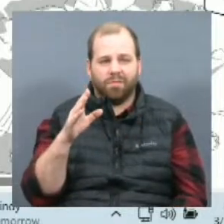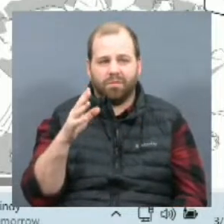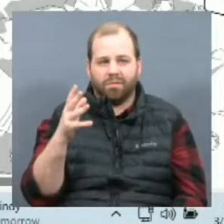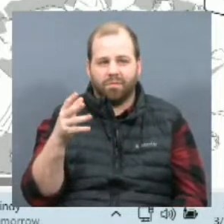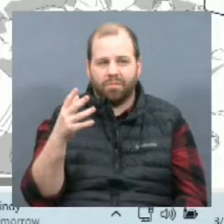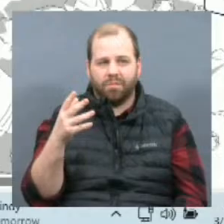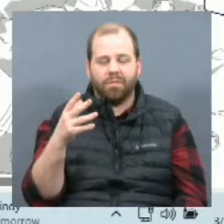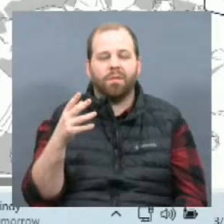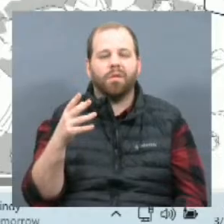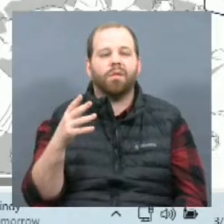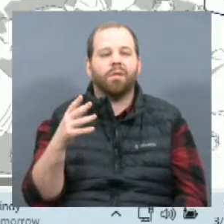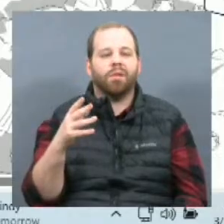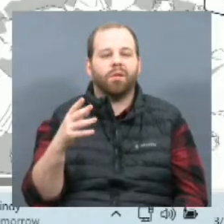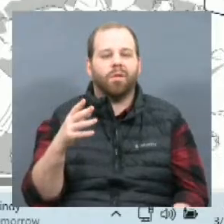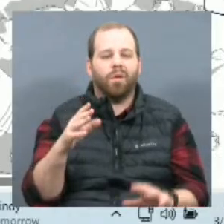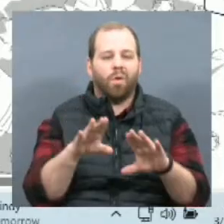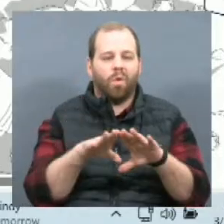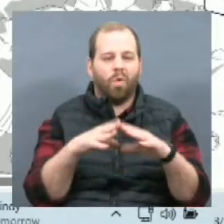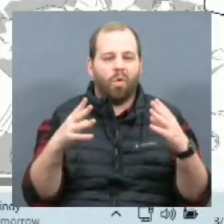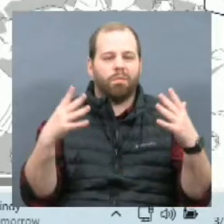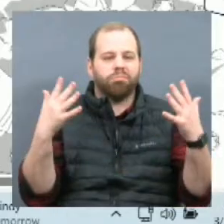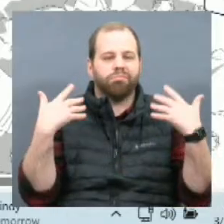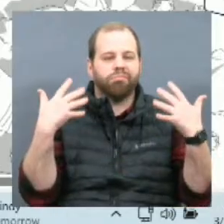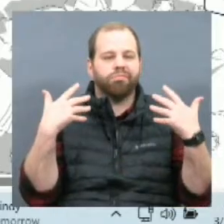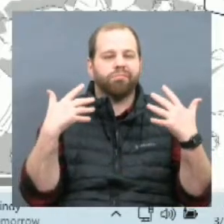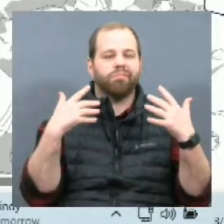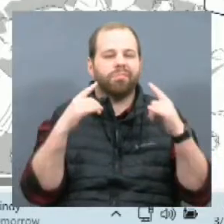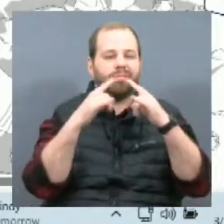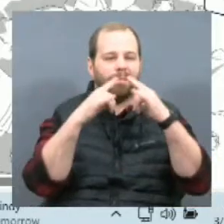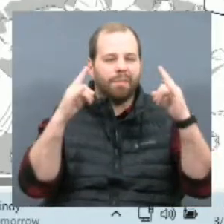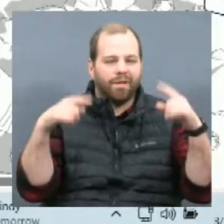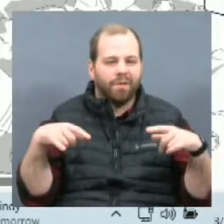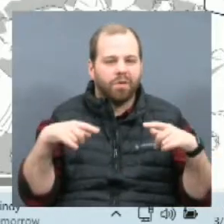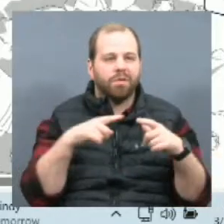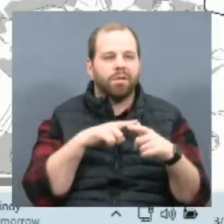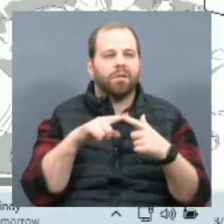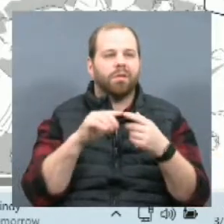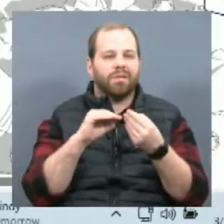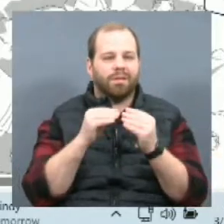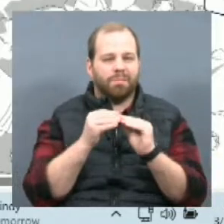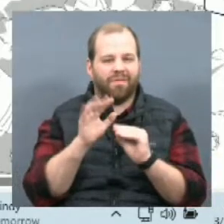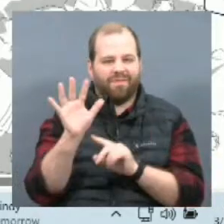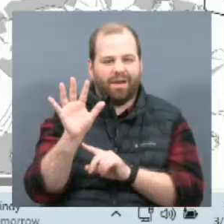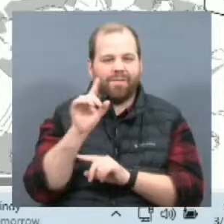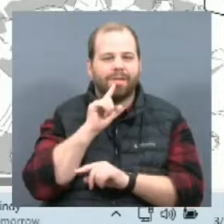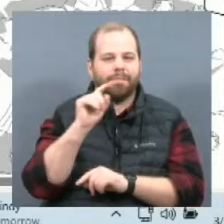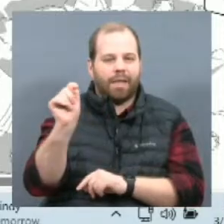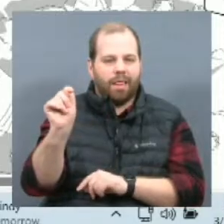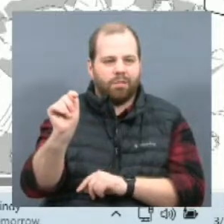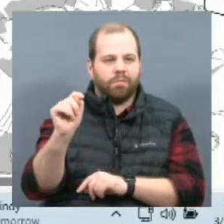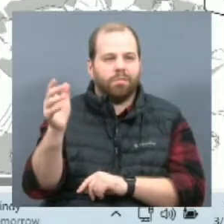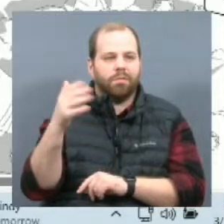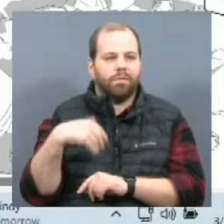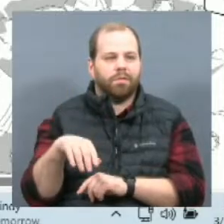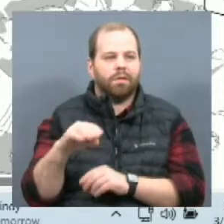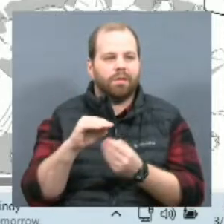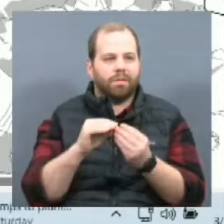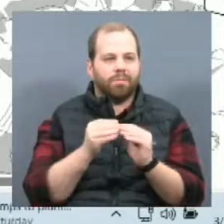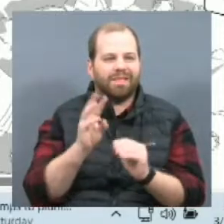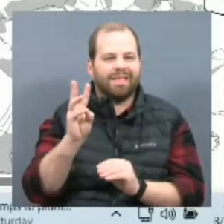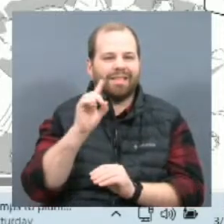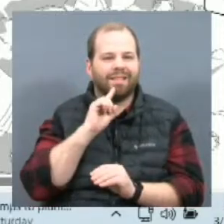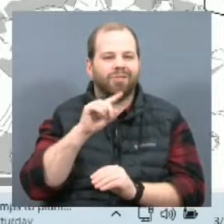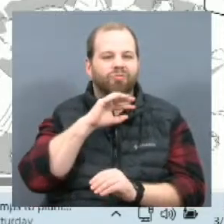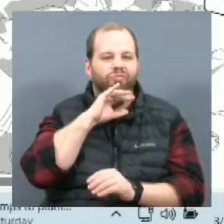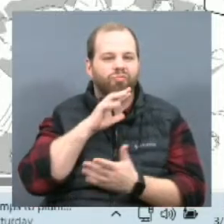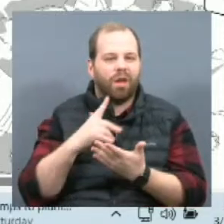are the open-air pavilions. Those are the open-air pavilions. Yes, open pavilions. Number 5 is the restroom facility, and number 6 is the trash collection area. Got